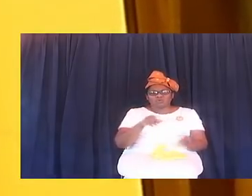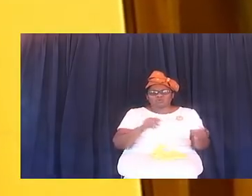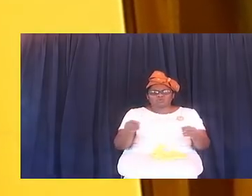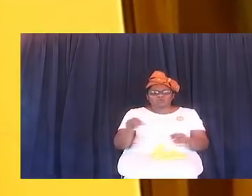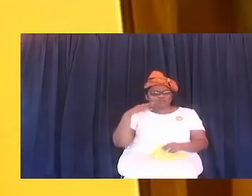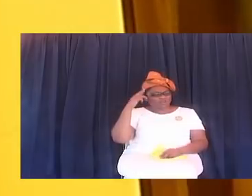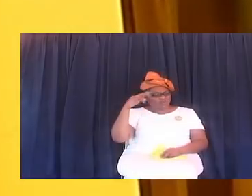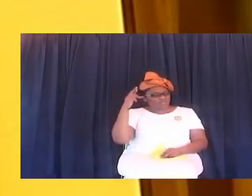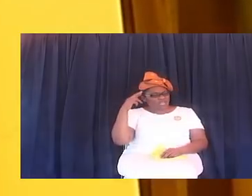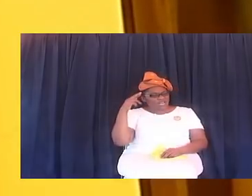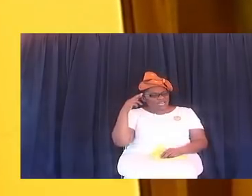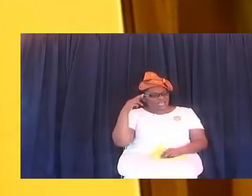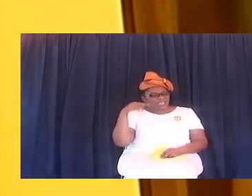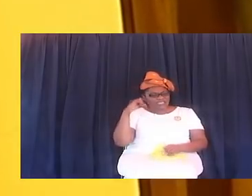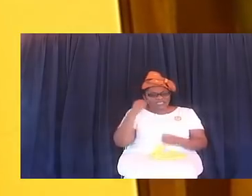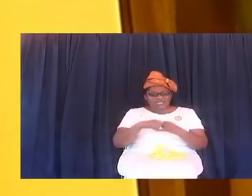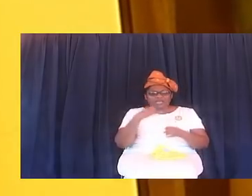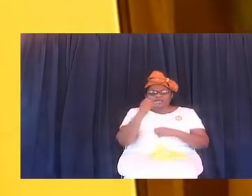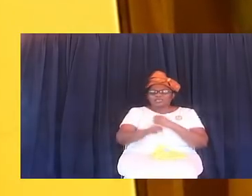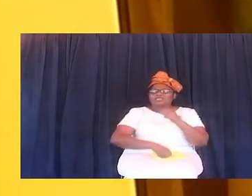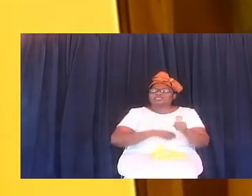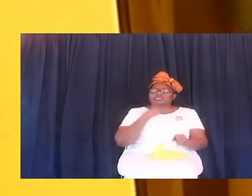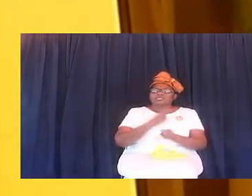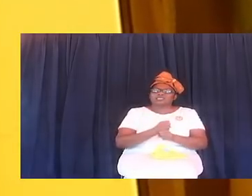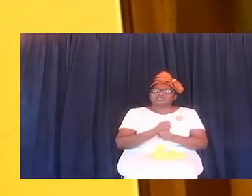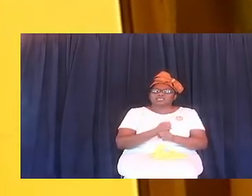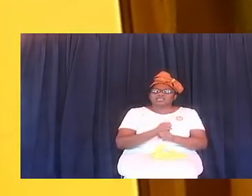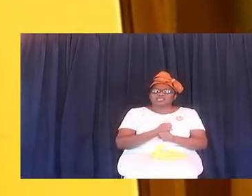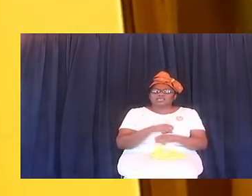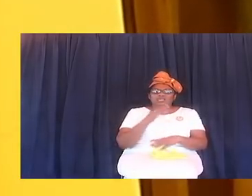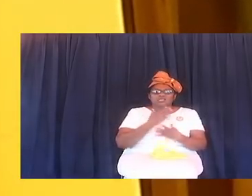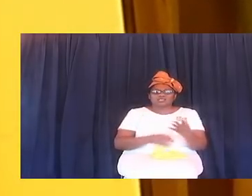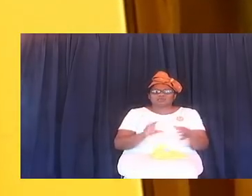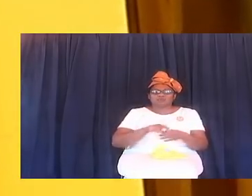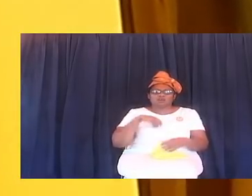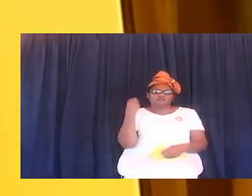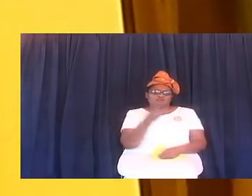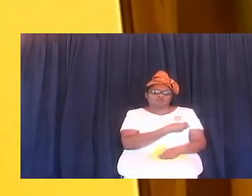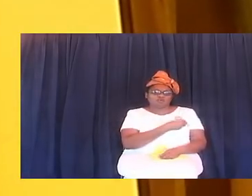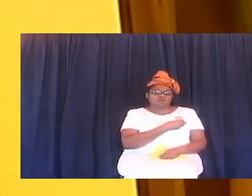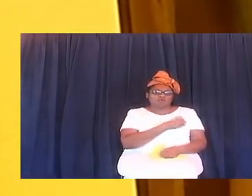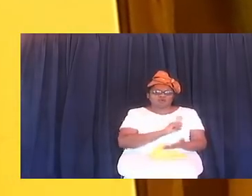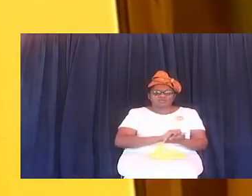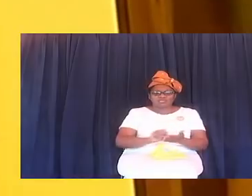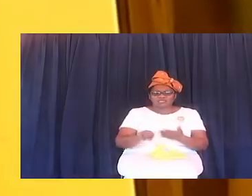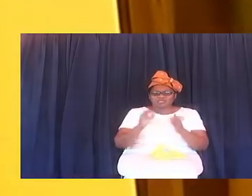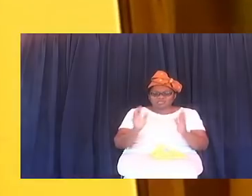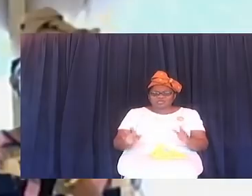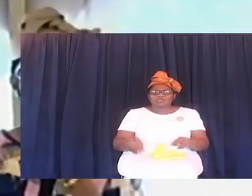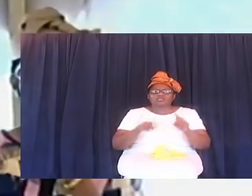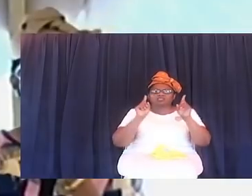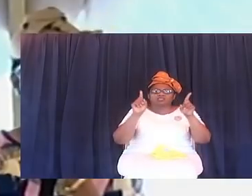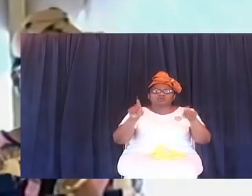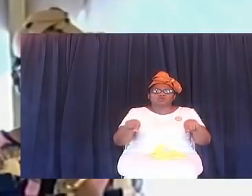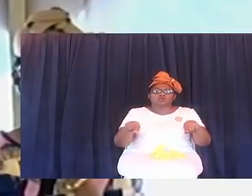part of the year, a few of our saints have been going home. And people might were asking the question, God, what is happening? But the truth of the matter is, God